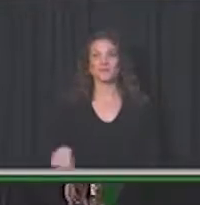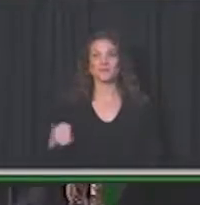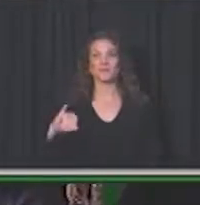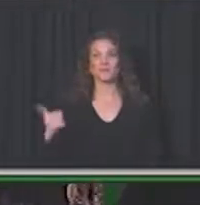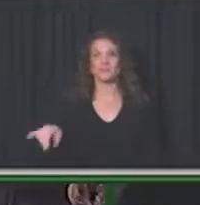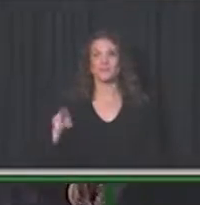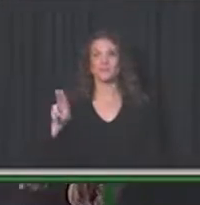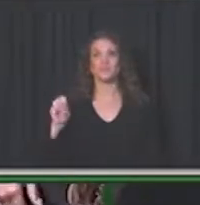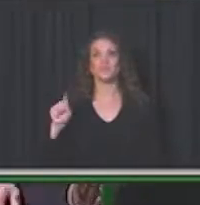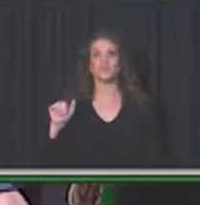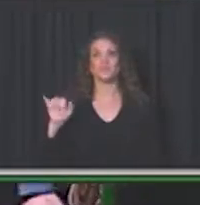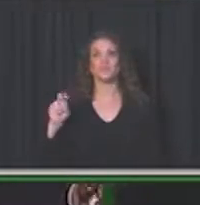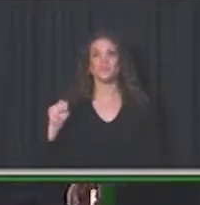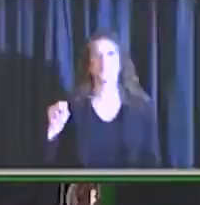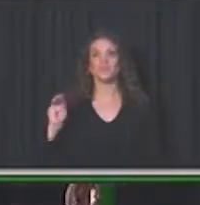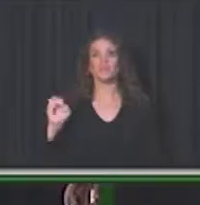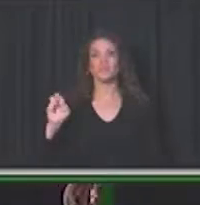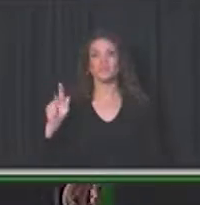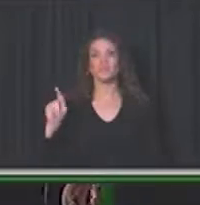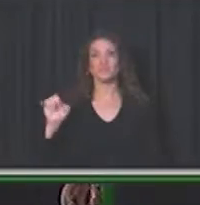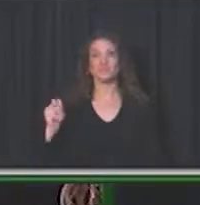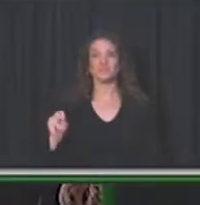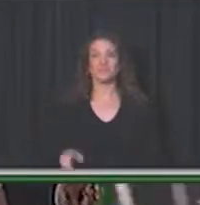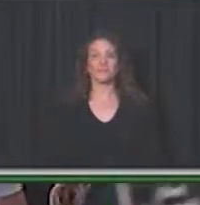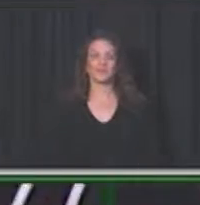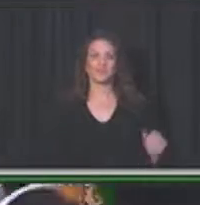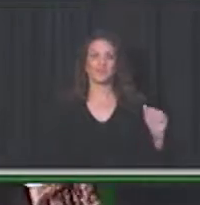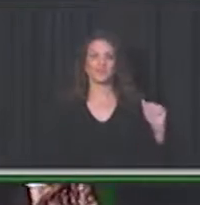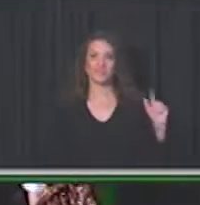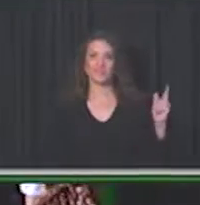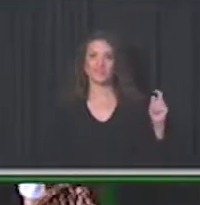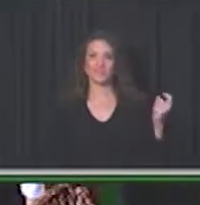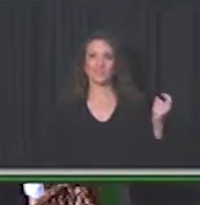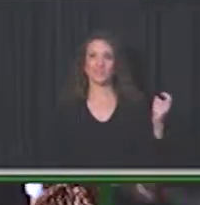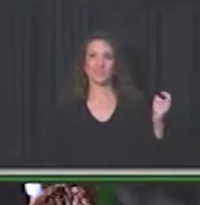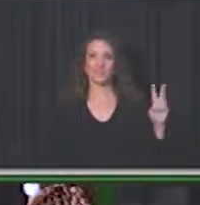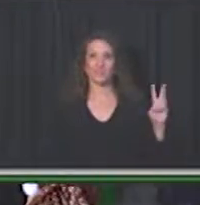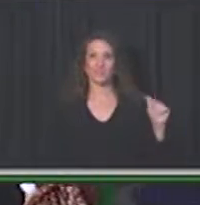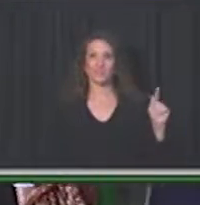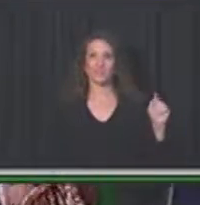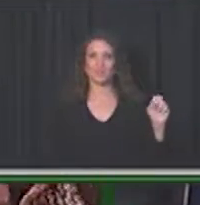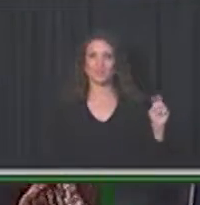Justin Eugene Martin. Alex Kill Watson.